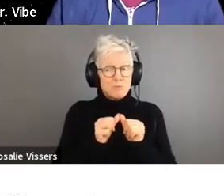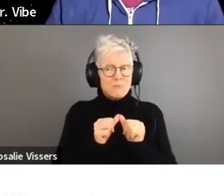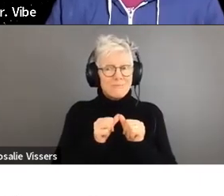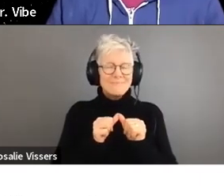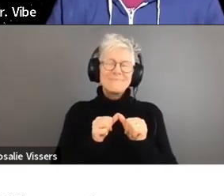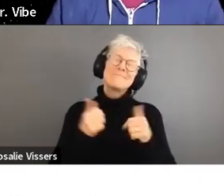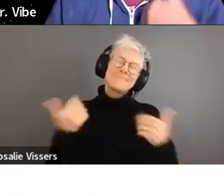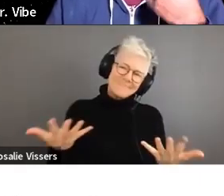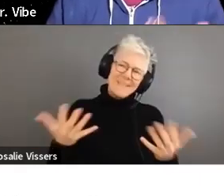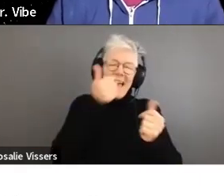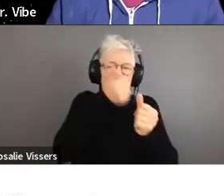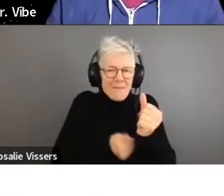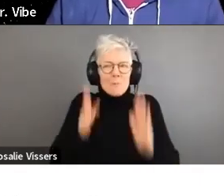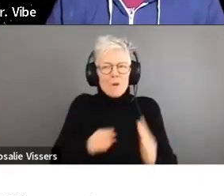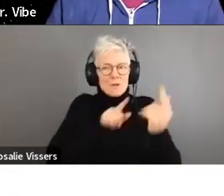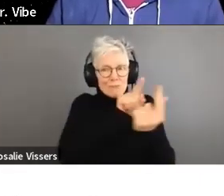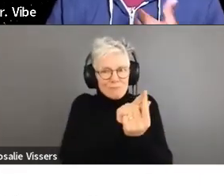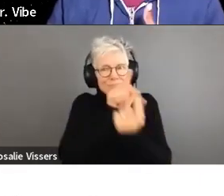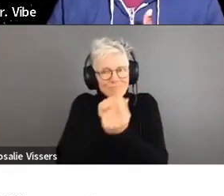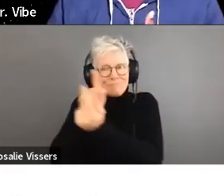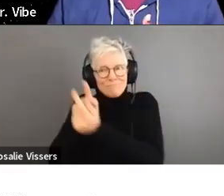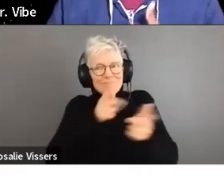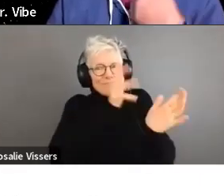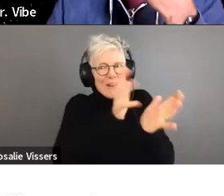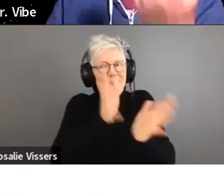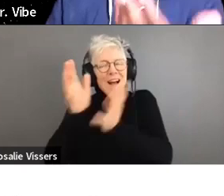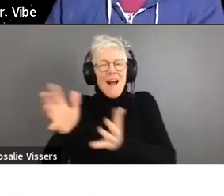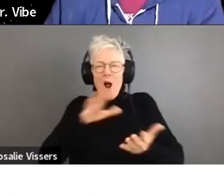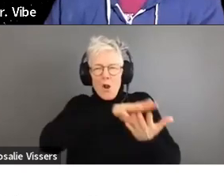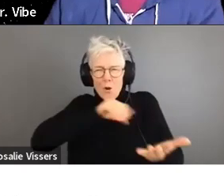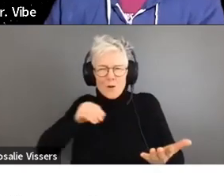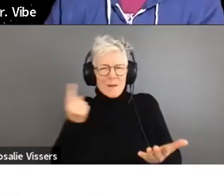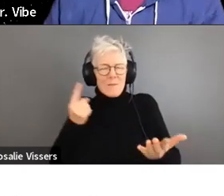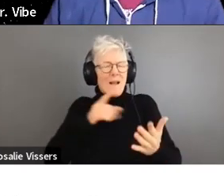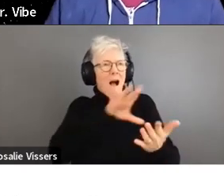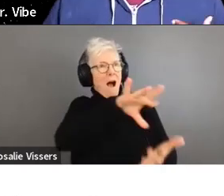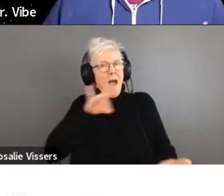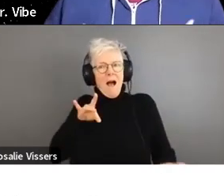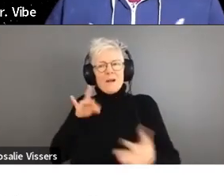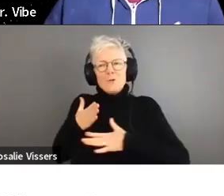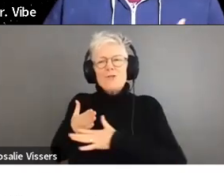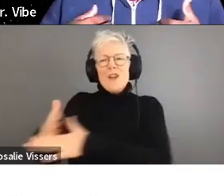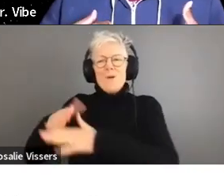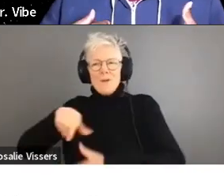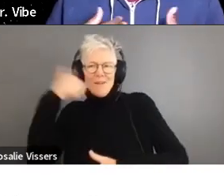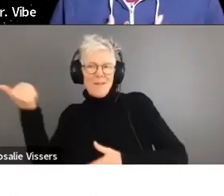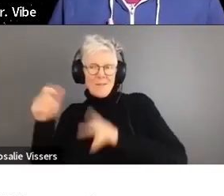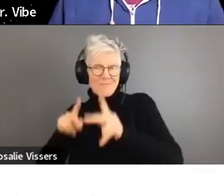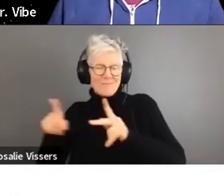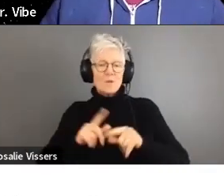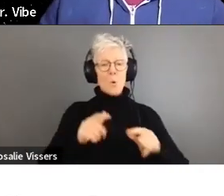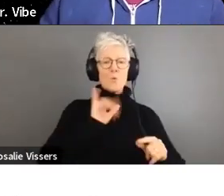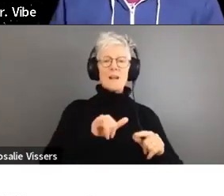a conversation with, I learn something from, and also something that I can share with somebody. So I don't do it